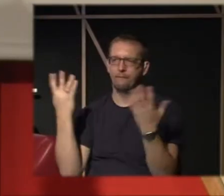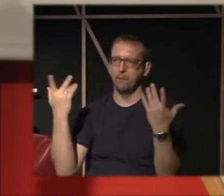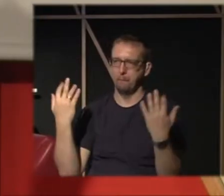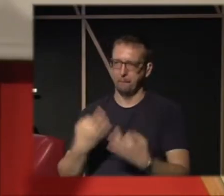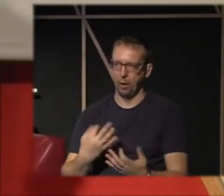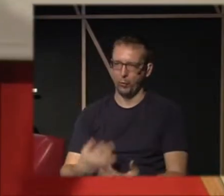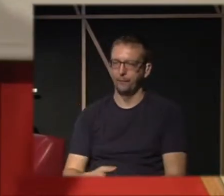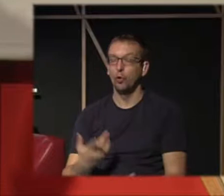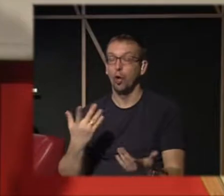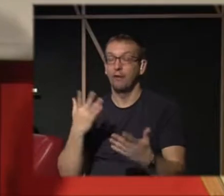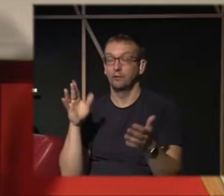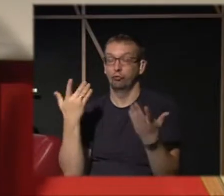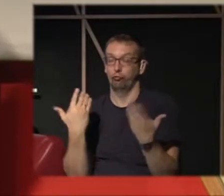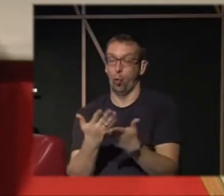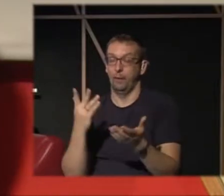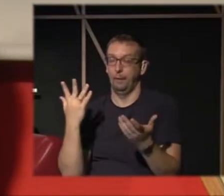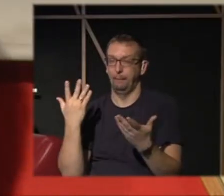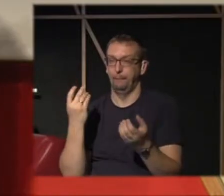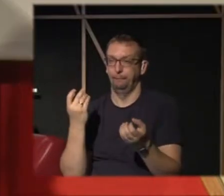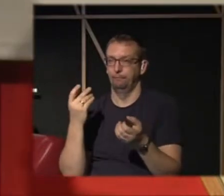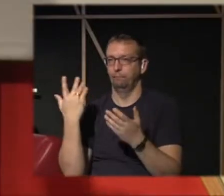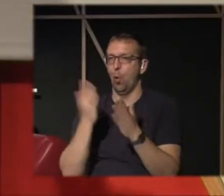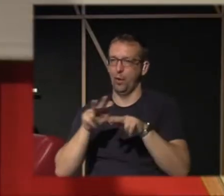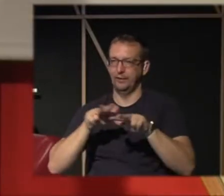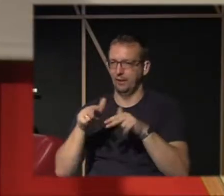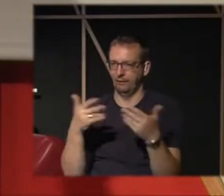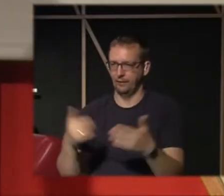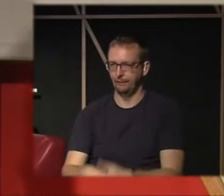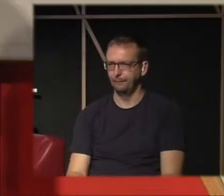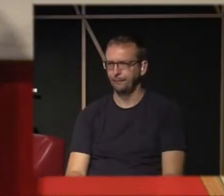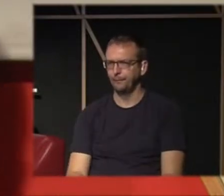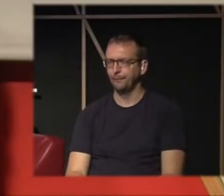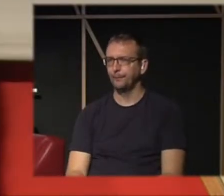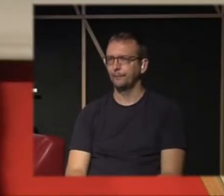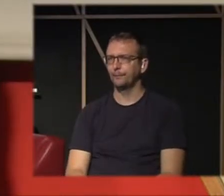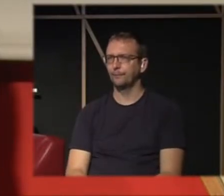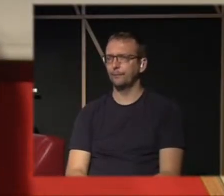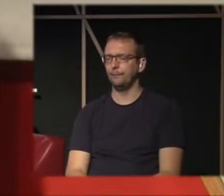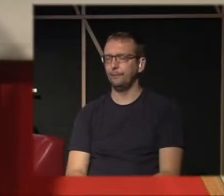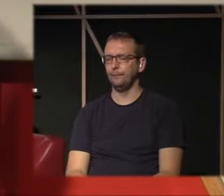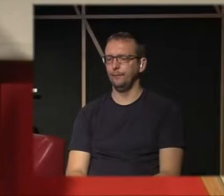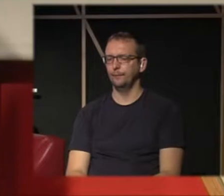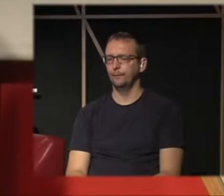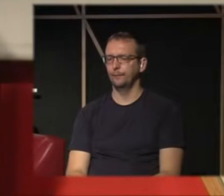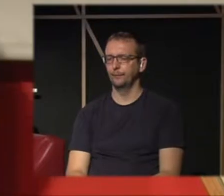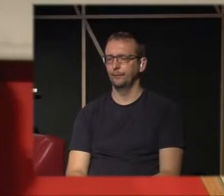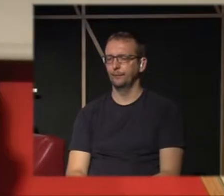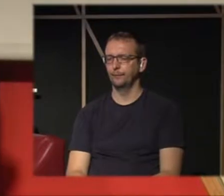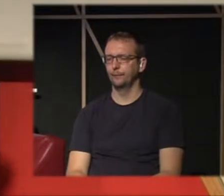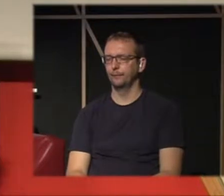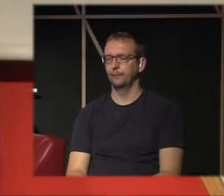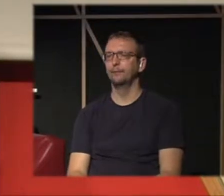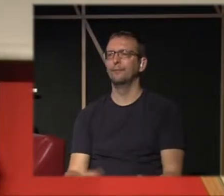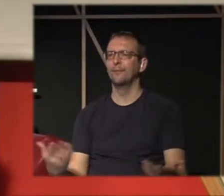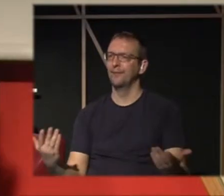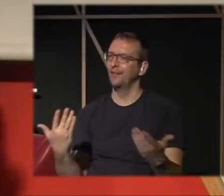to whet your appetites for that tournament. The ambition is obviously to make the